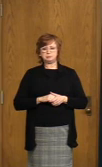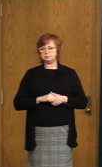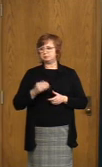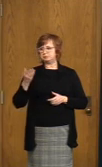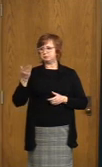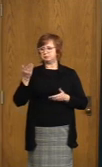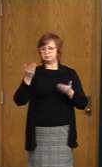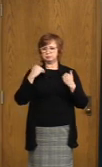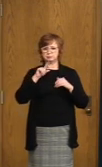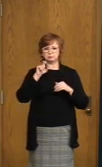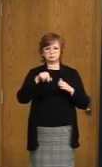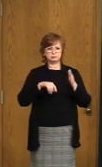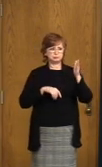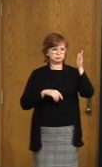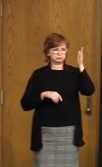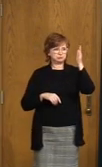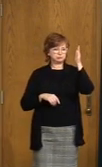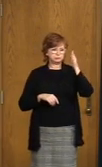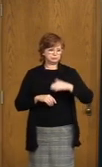Follow-up?